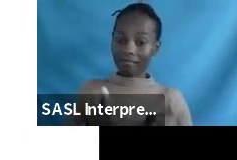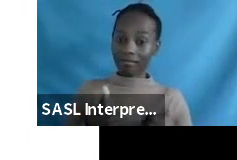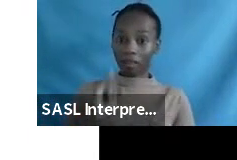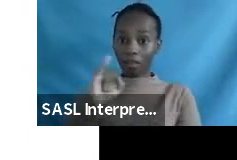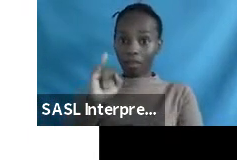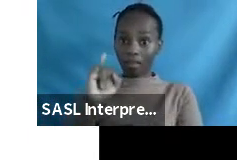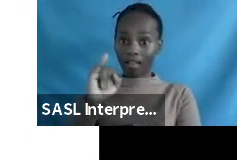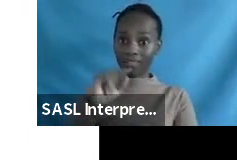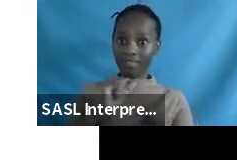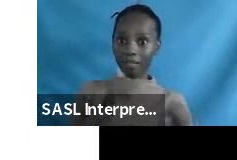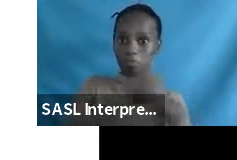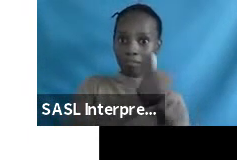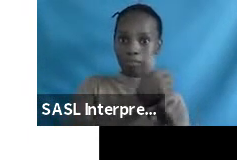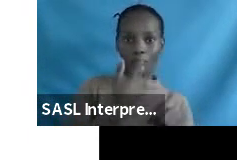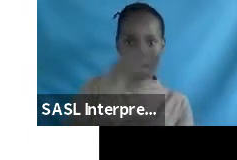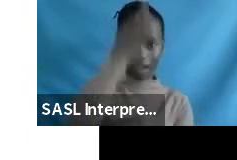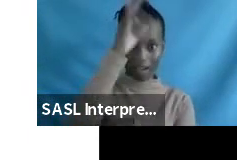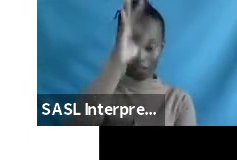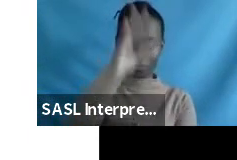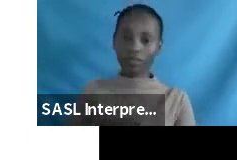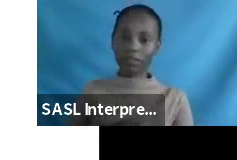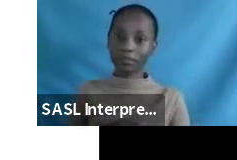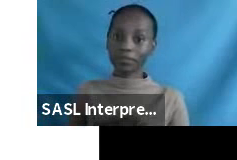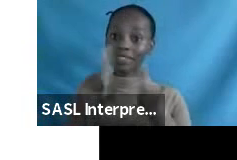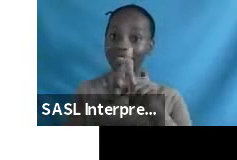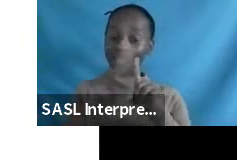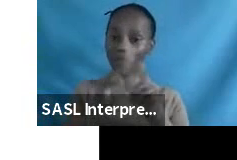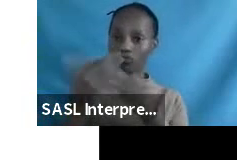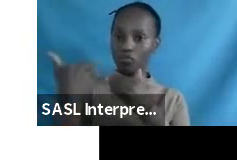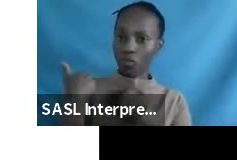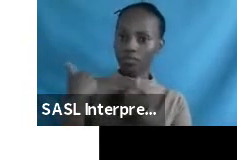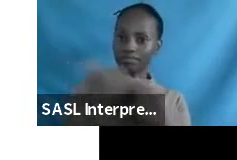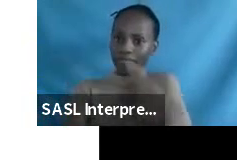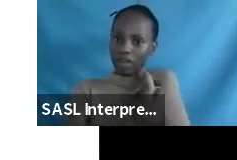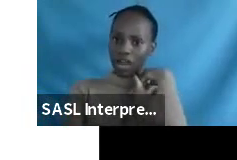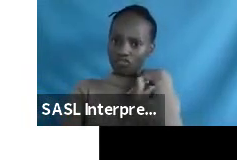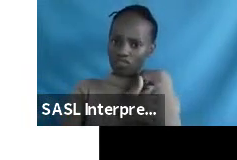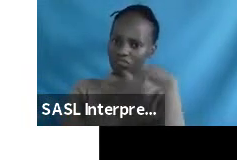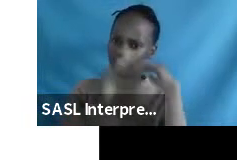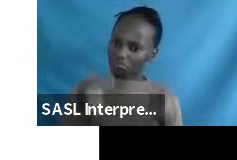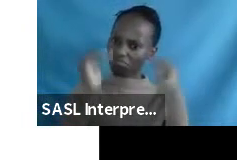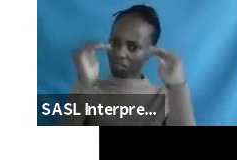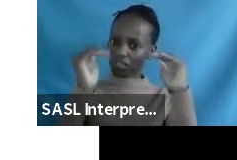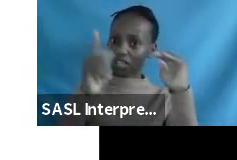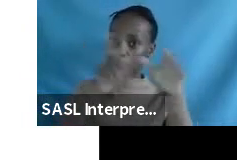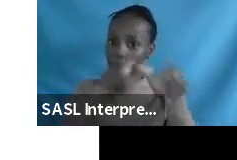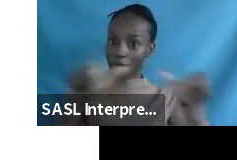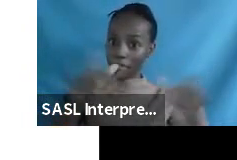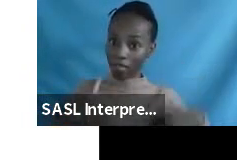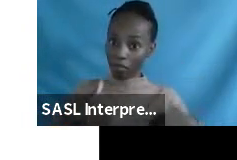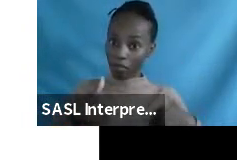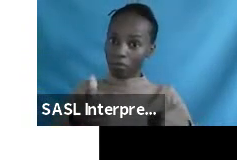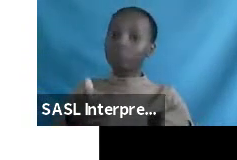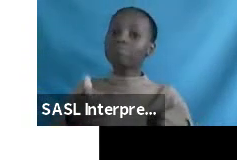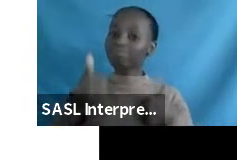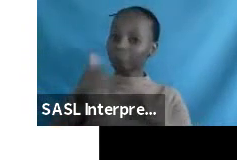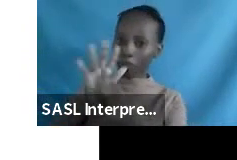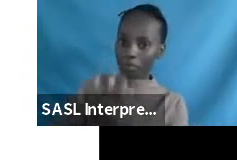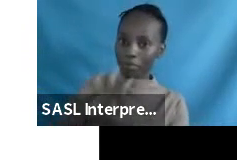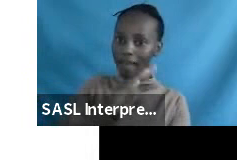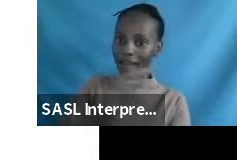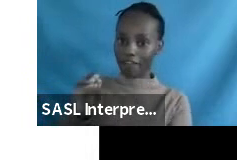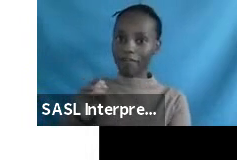the security of the country, standards and well-being of its people. They undermine the government's effort to curb